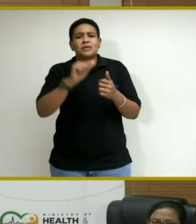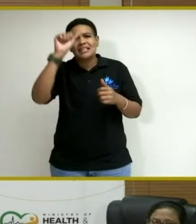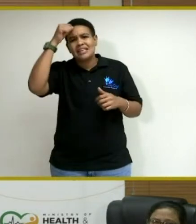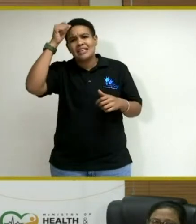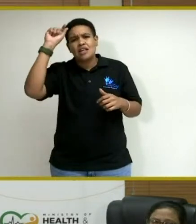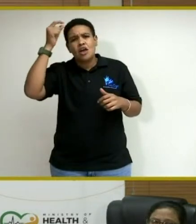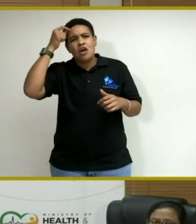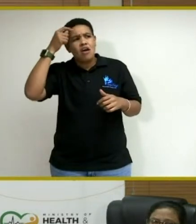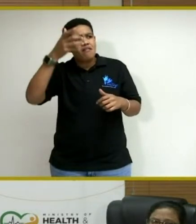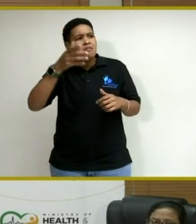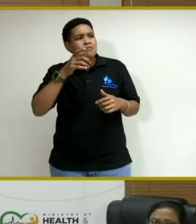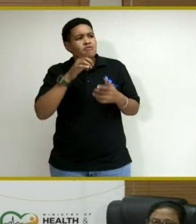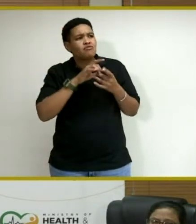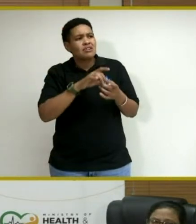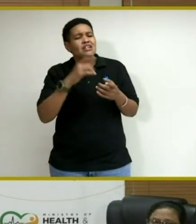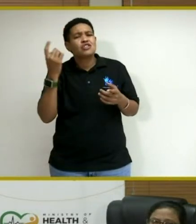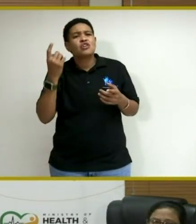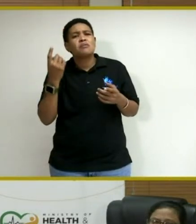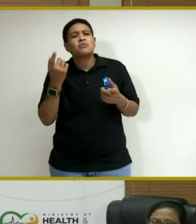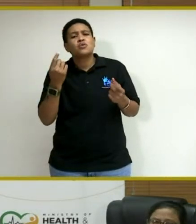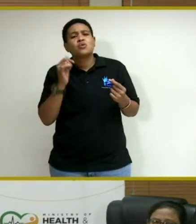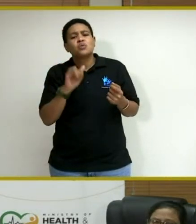government. It was something to do with